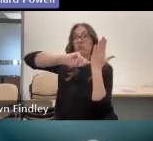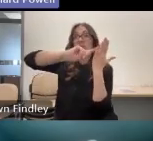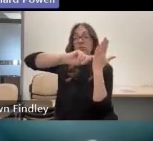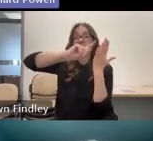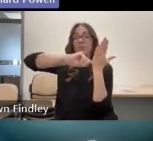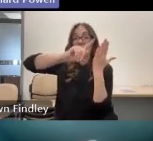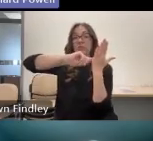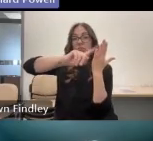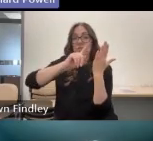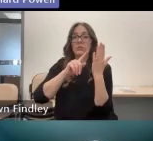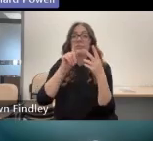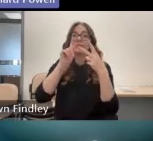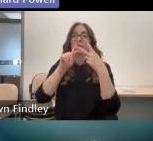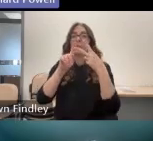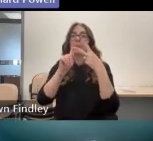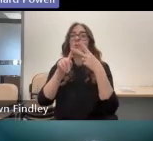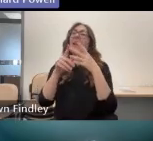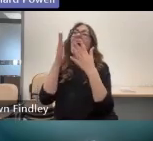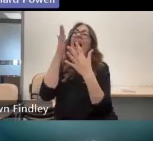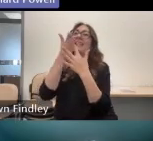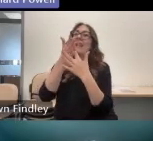got accessibility down here.